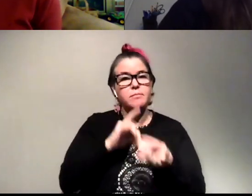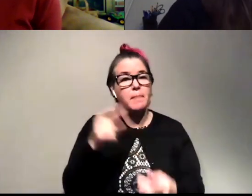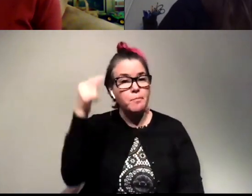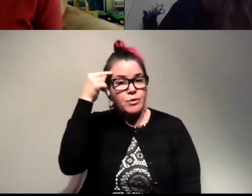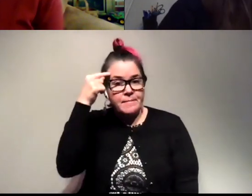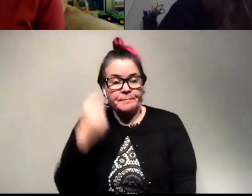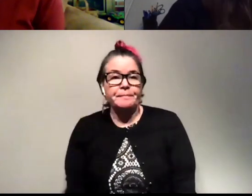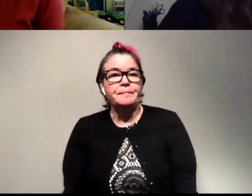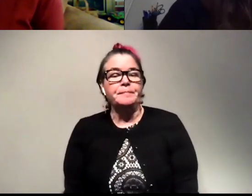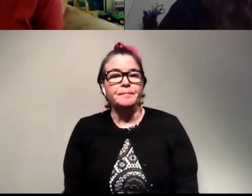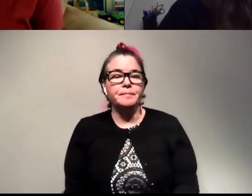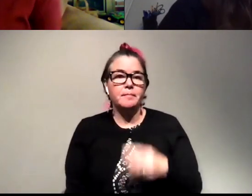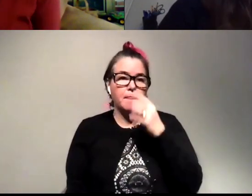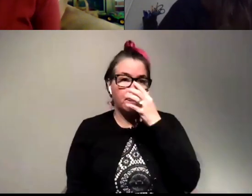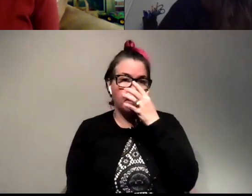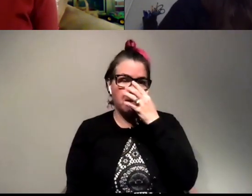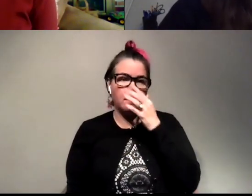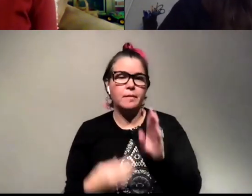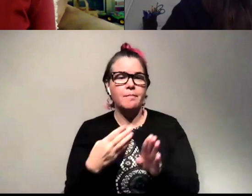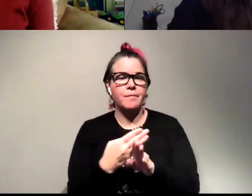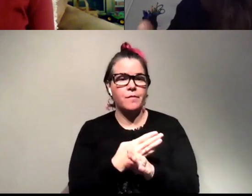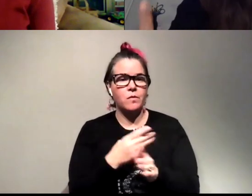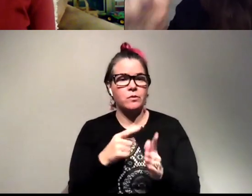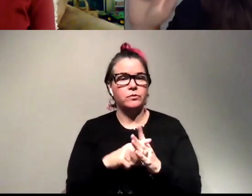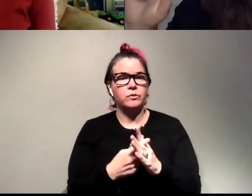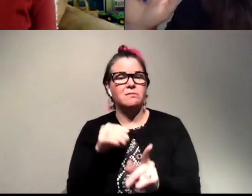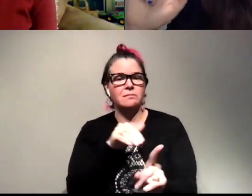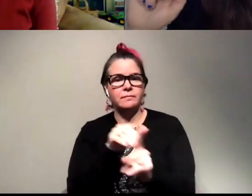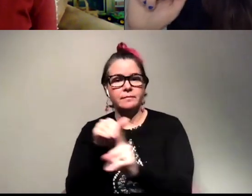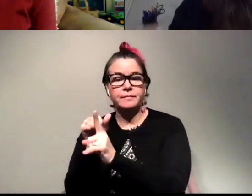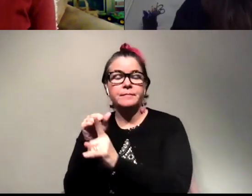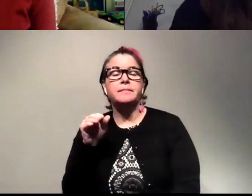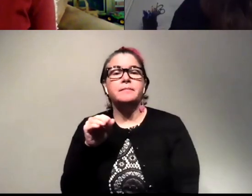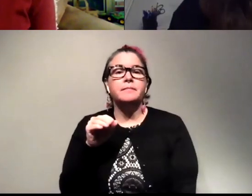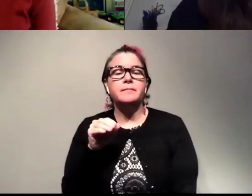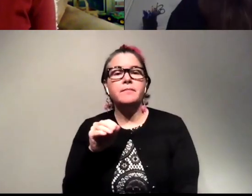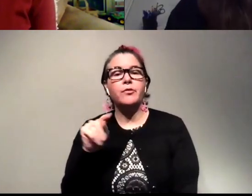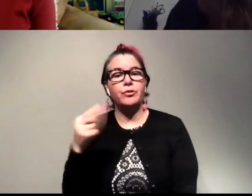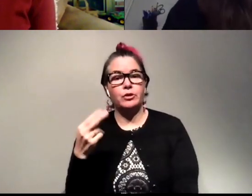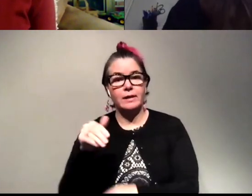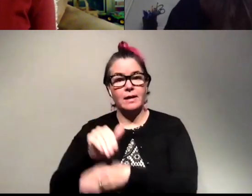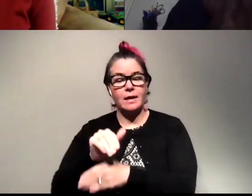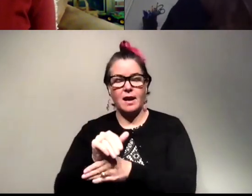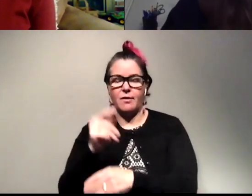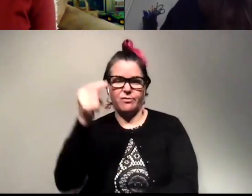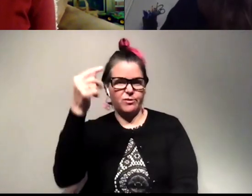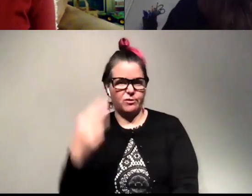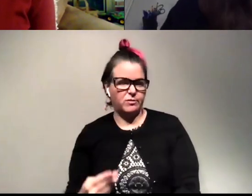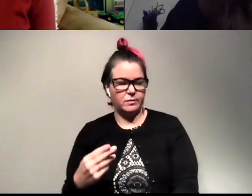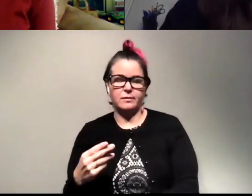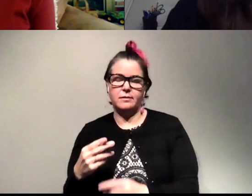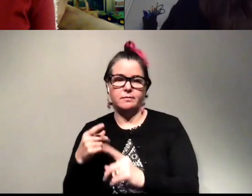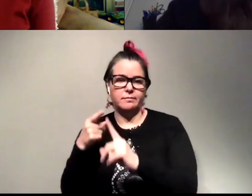So before we get started, just a reminder that Thursday nights, every Thursday, this is particularly